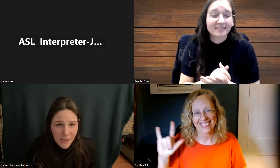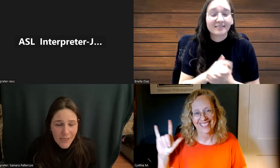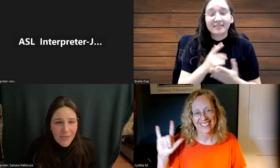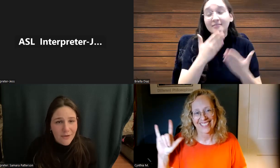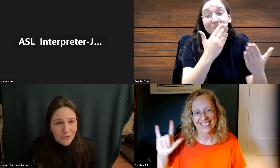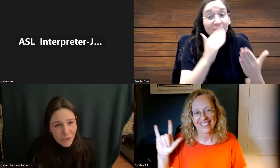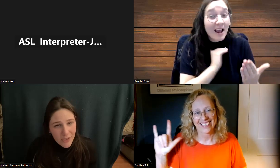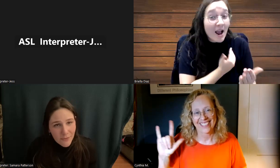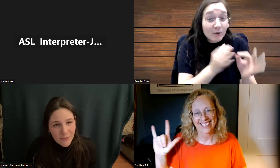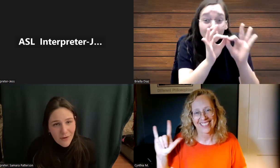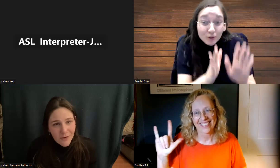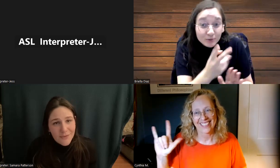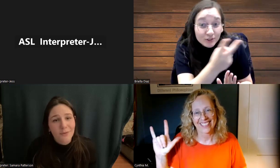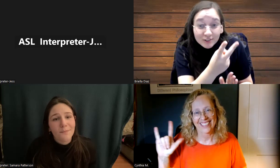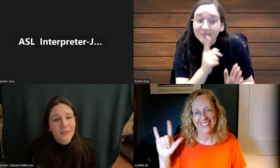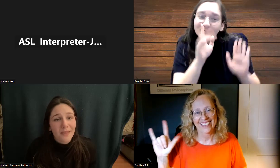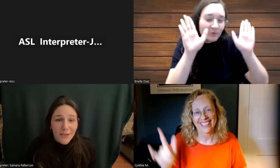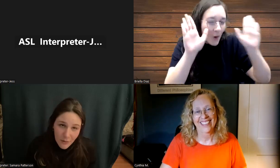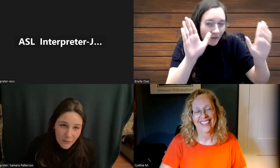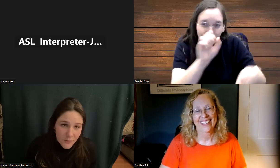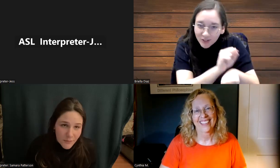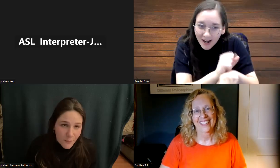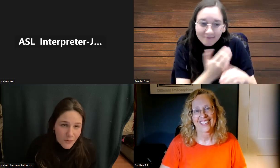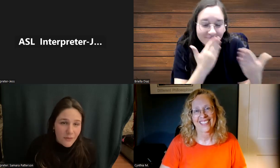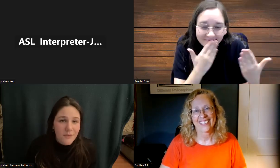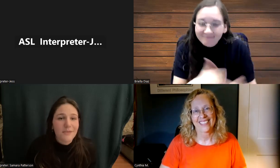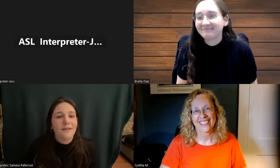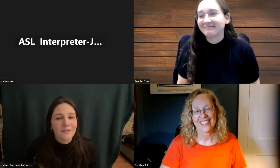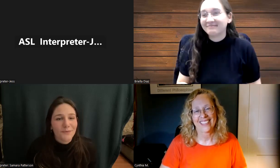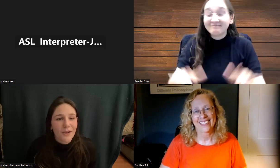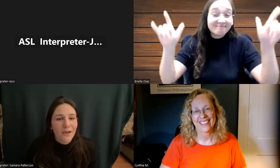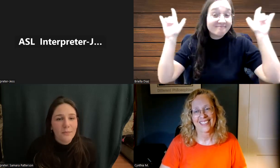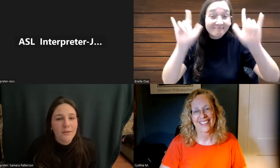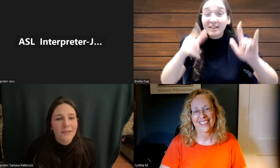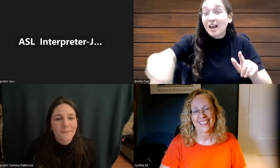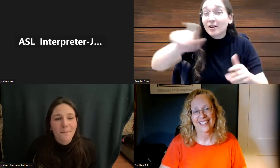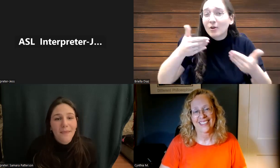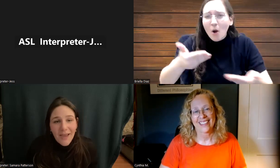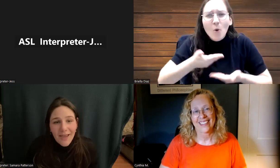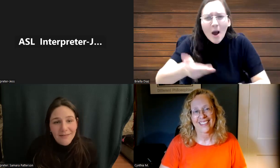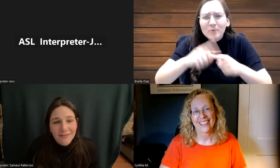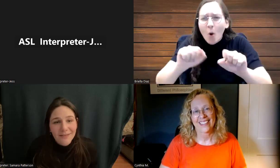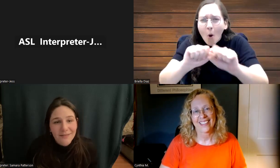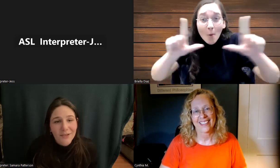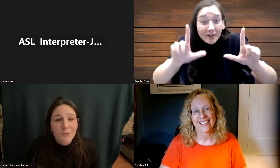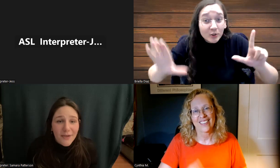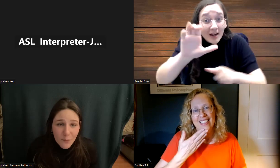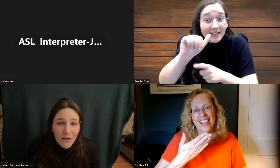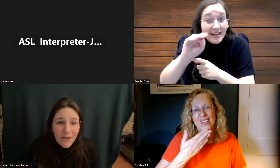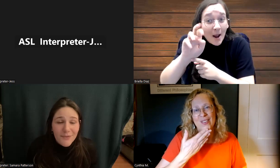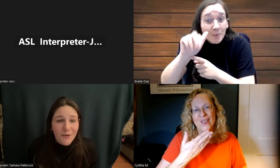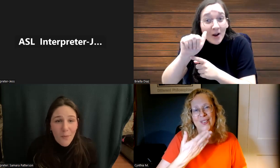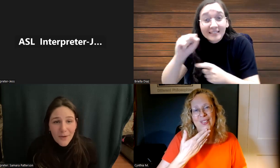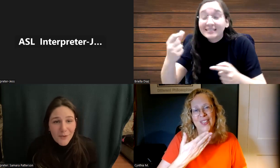her story and her journey with her dog. So thank you to our 2 interpreters. Awesome job. And you guys